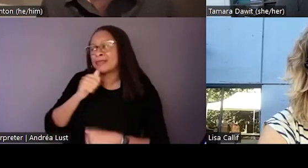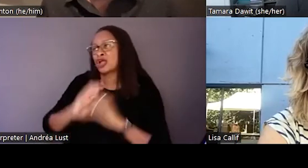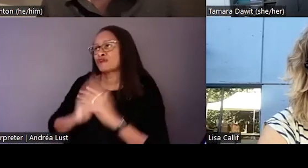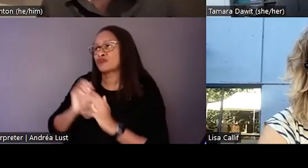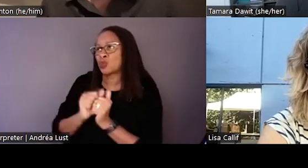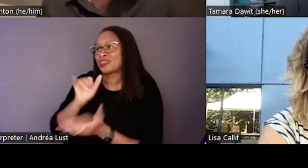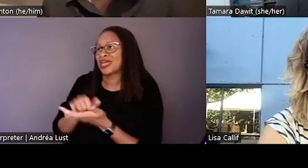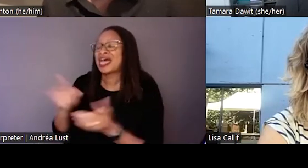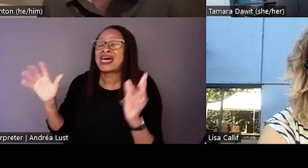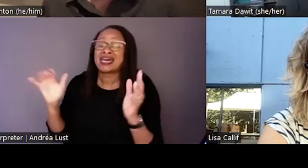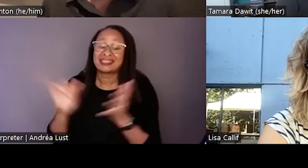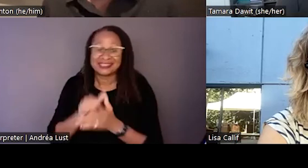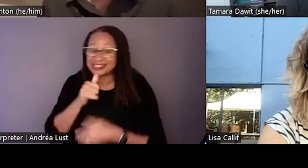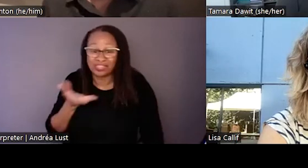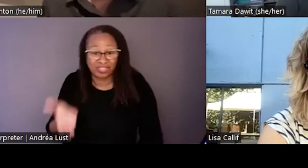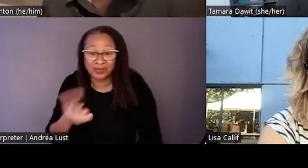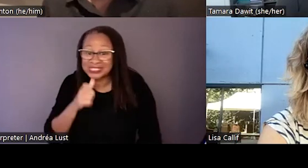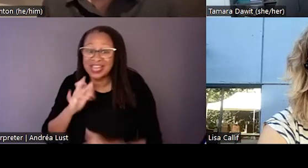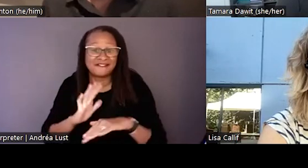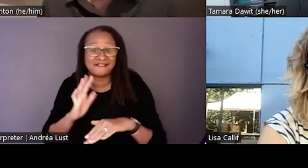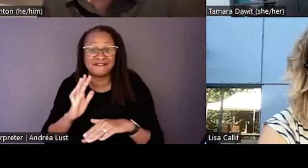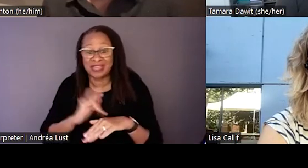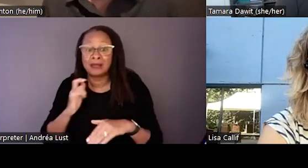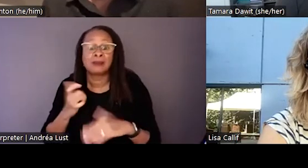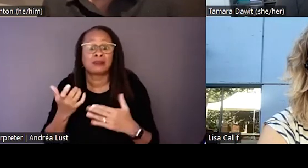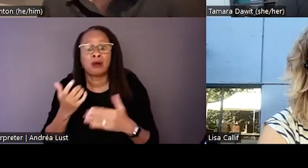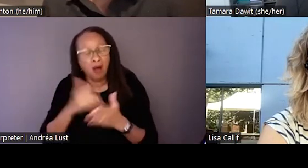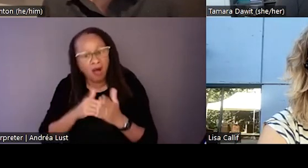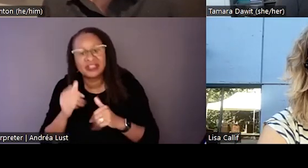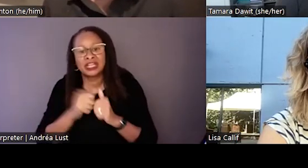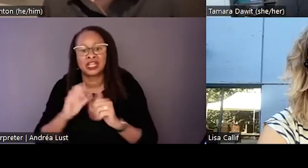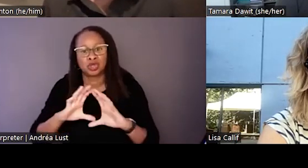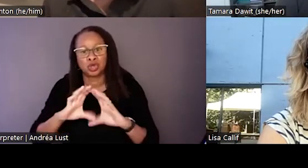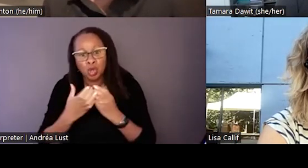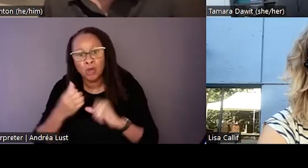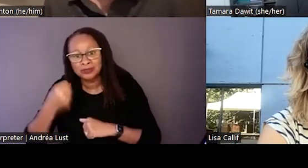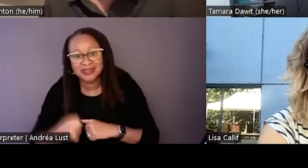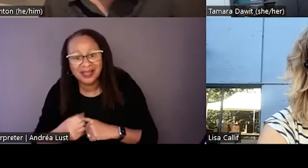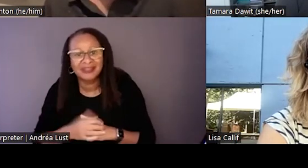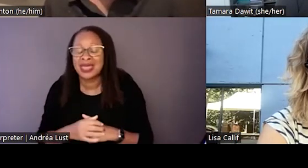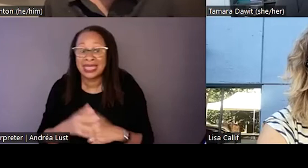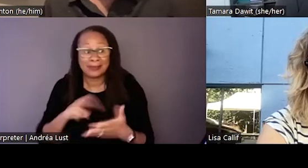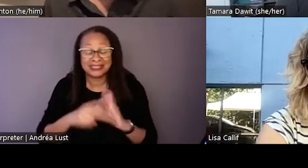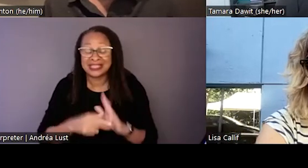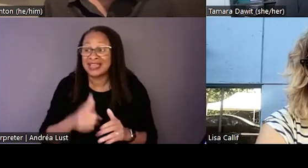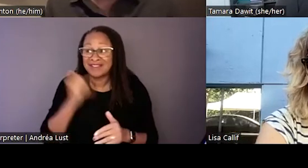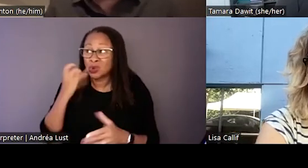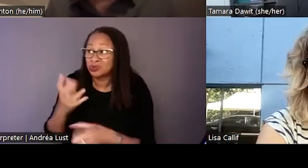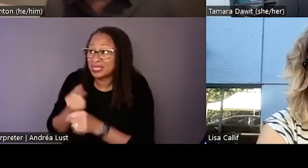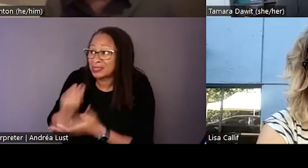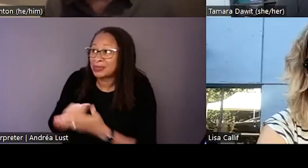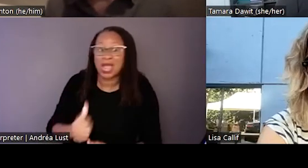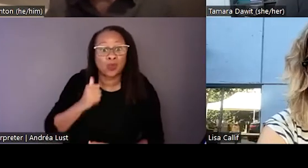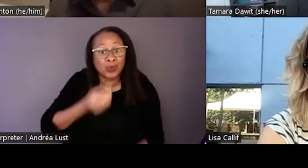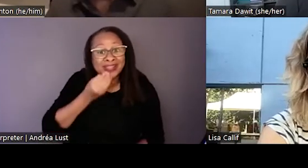is just, it's not there. It's either I take that or I don't eat or I don't work. And I think that also being able to